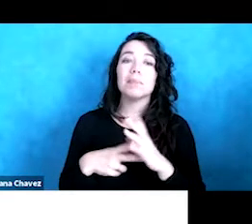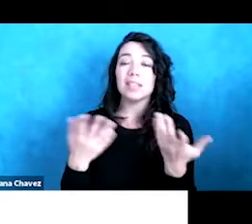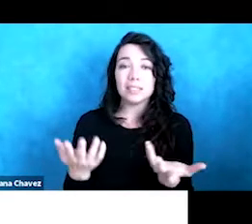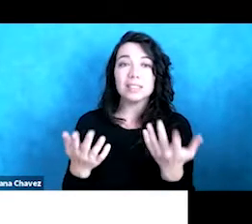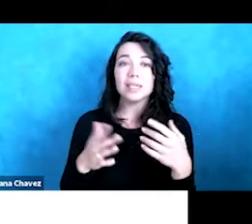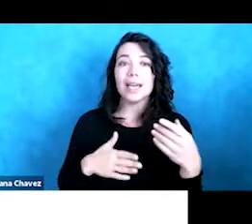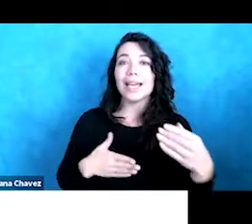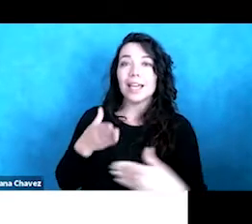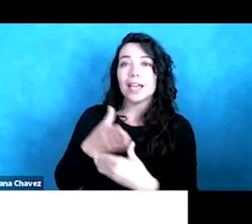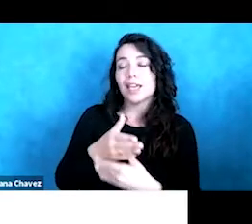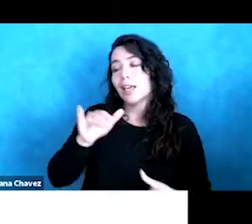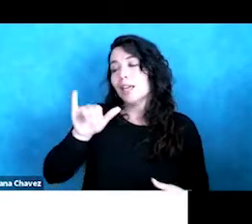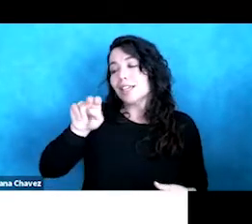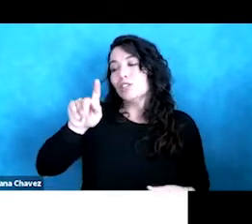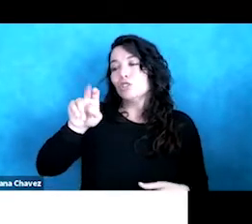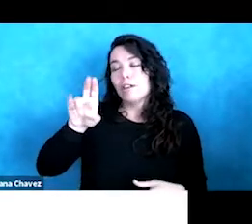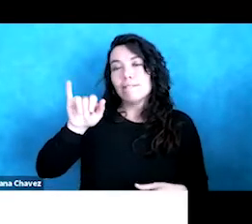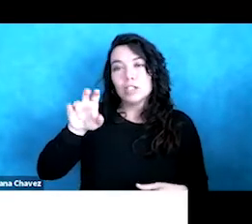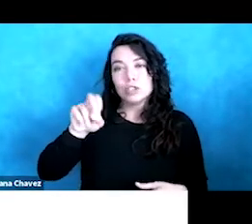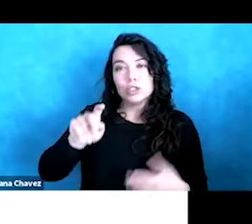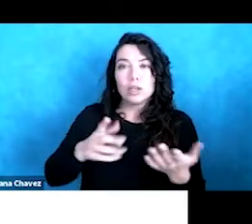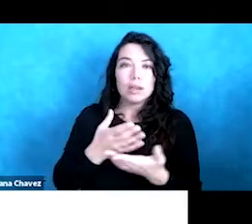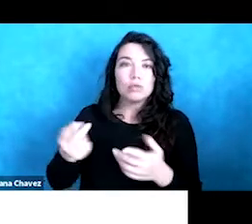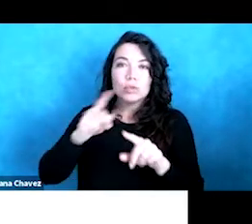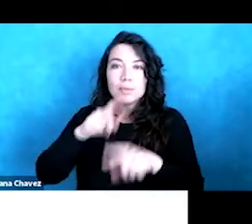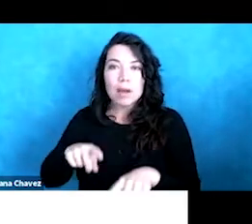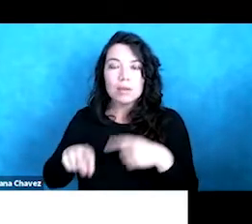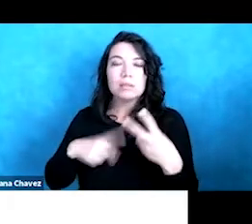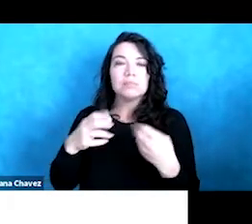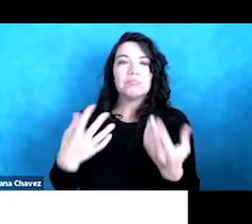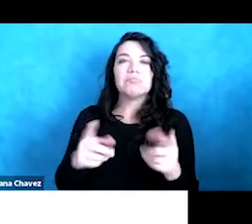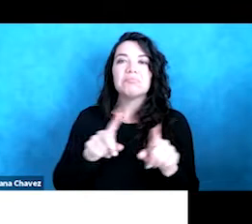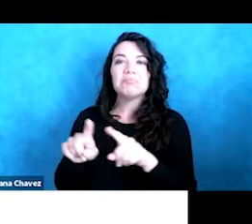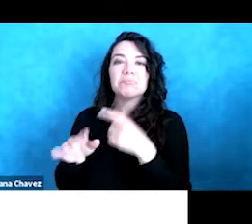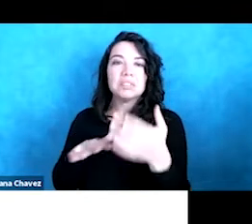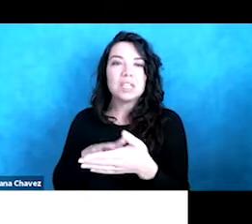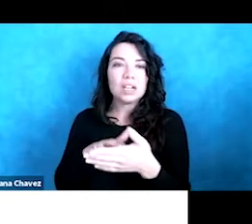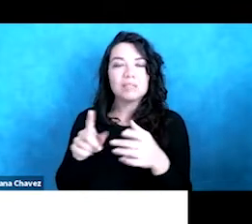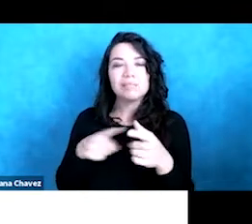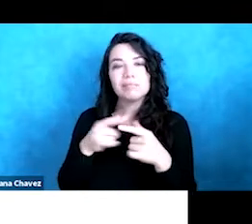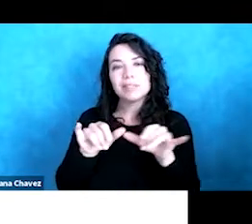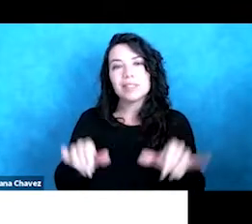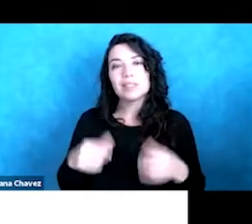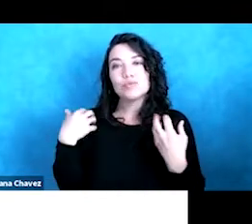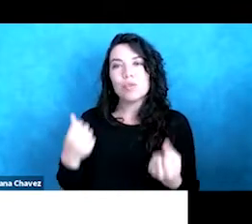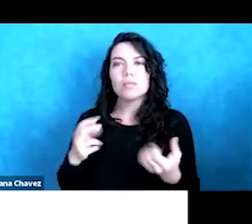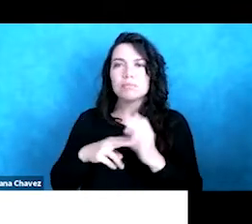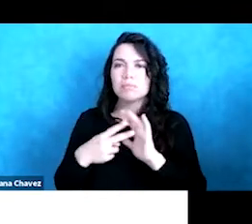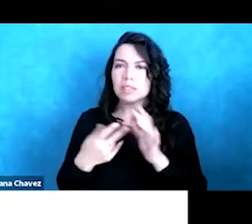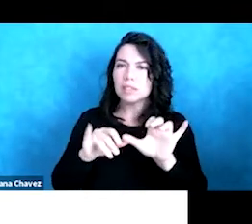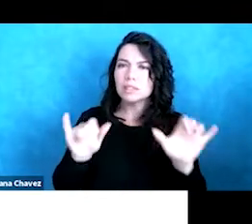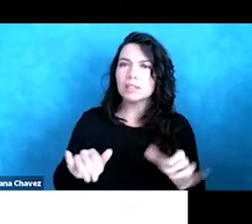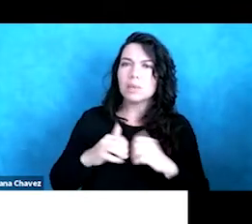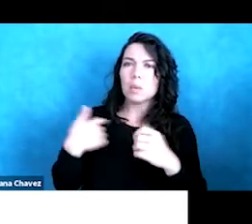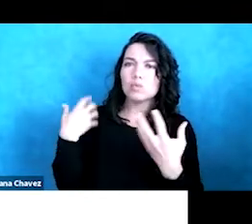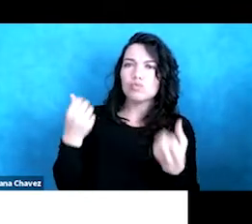replicating studies, the system strengthening. So how do we strengthen systems for the